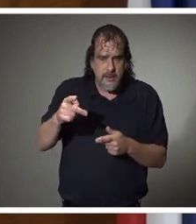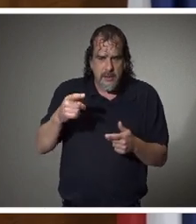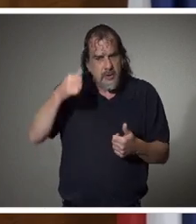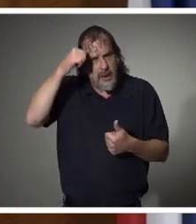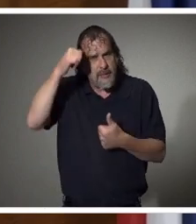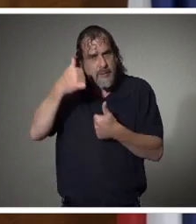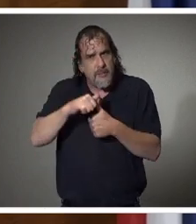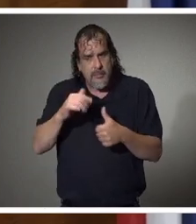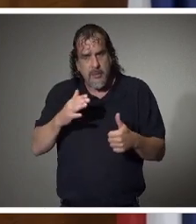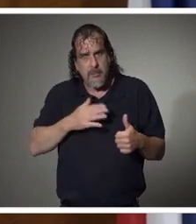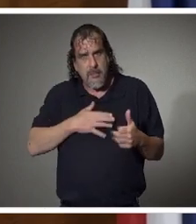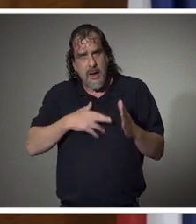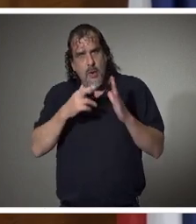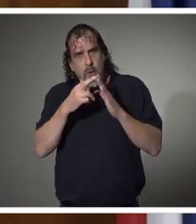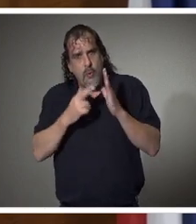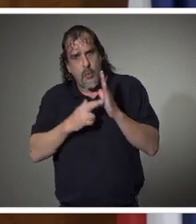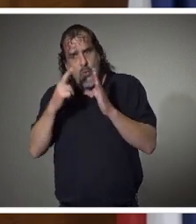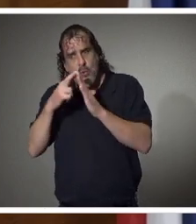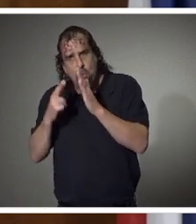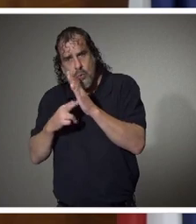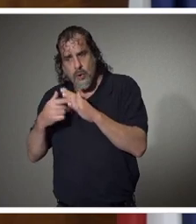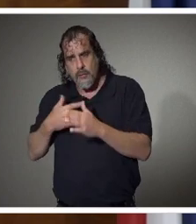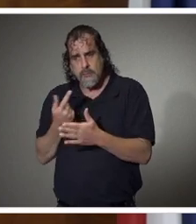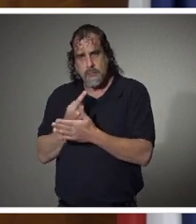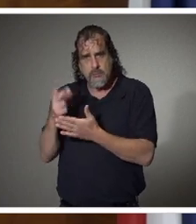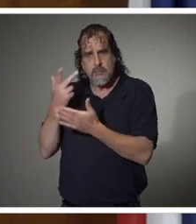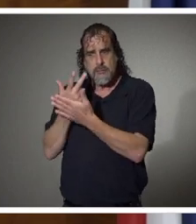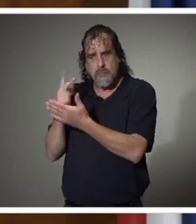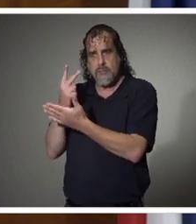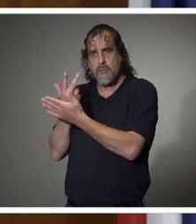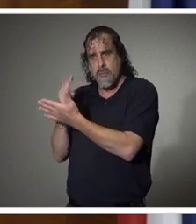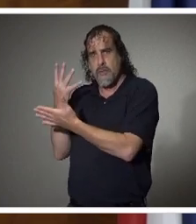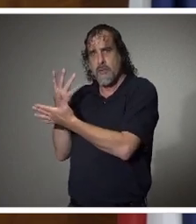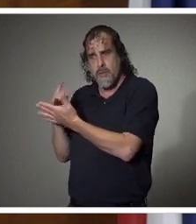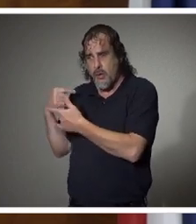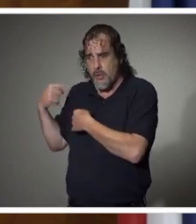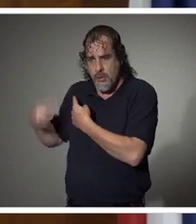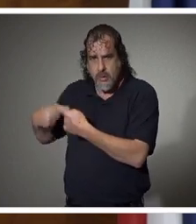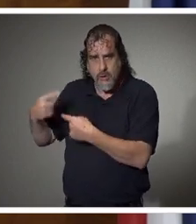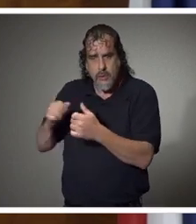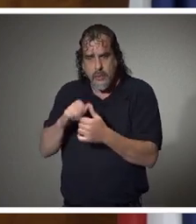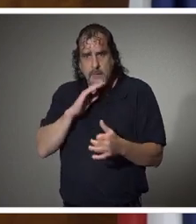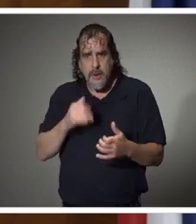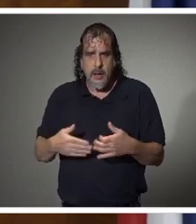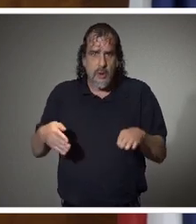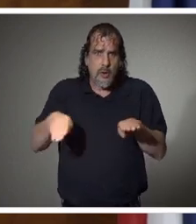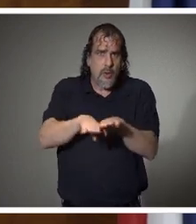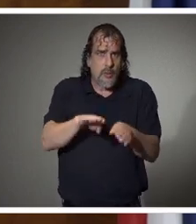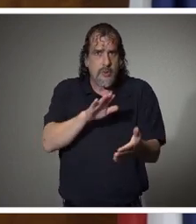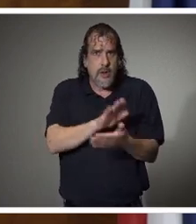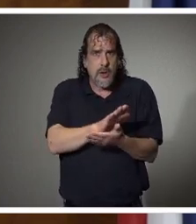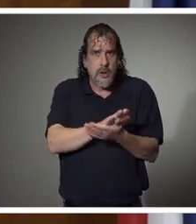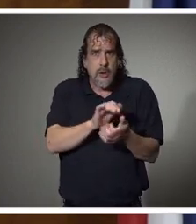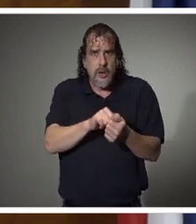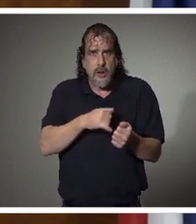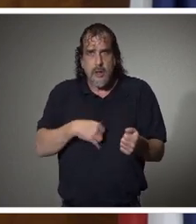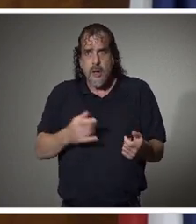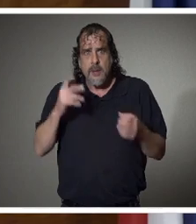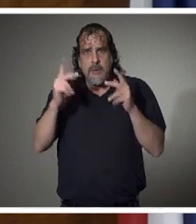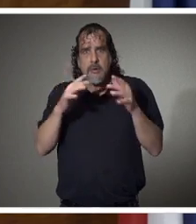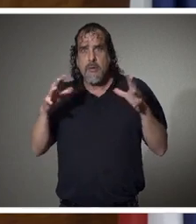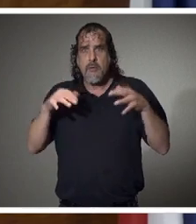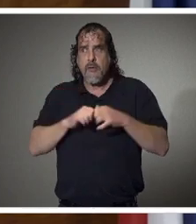the guidelines that I've talked about over the last several weeks, the worst thing we can, and when we talked about shutting down schools, it's taking people from lots of different